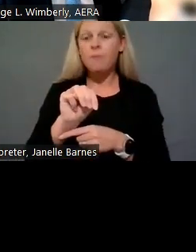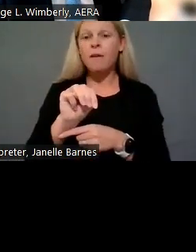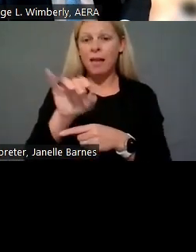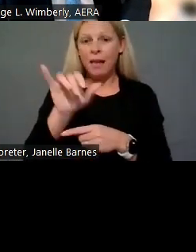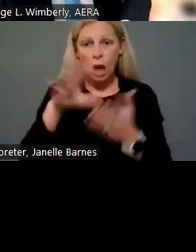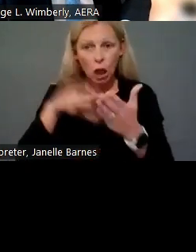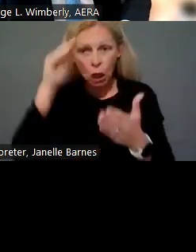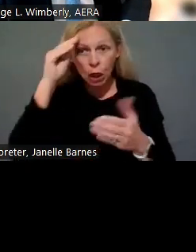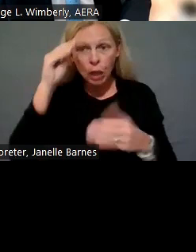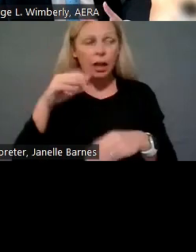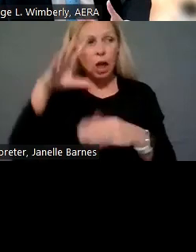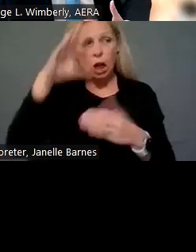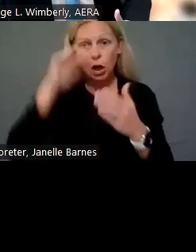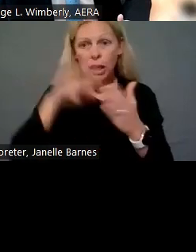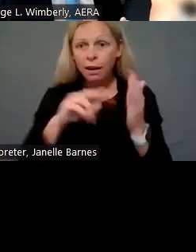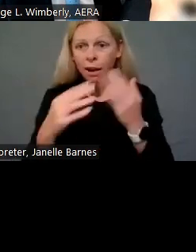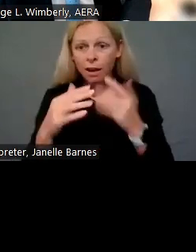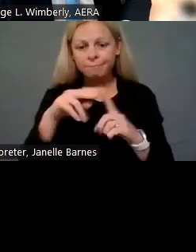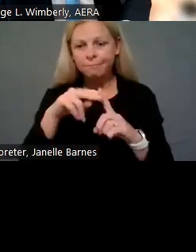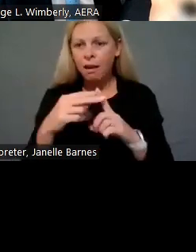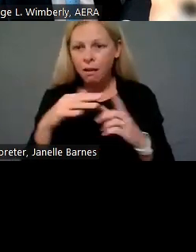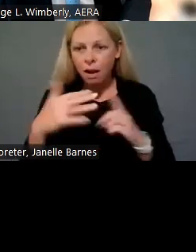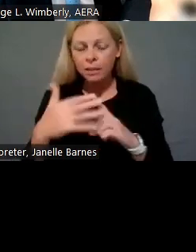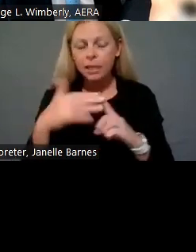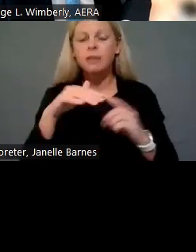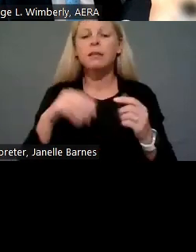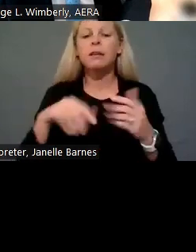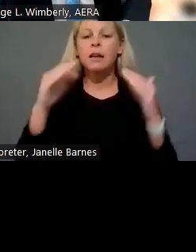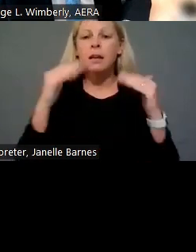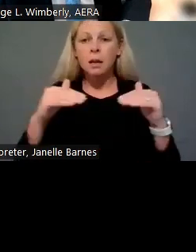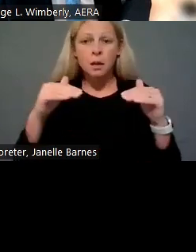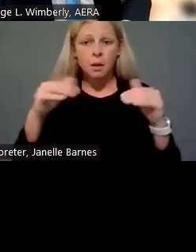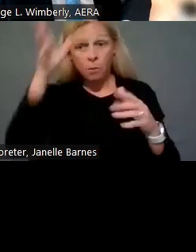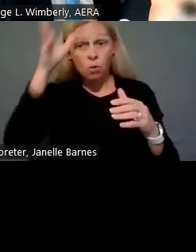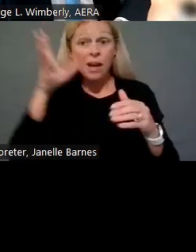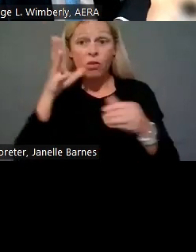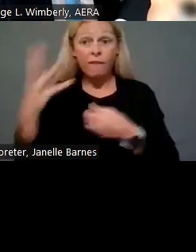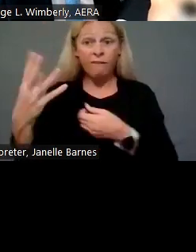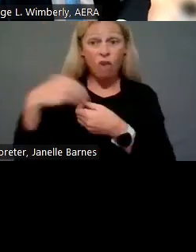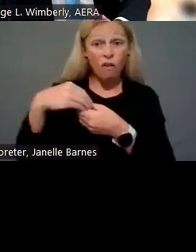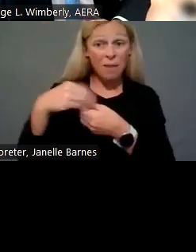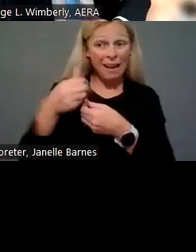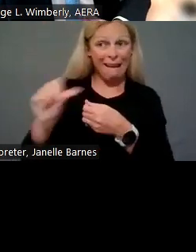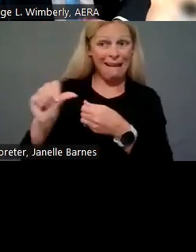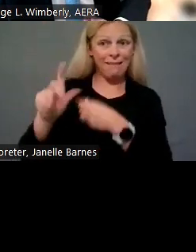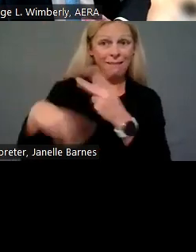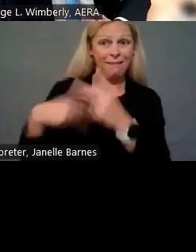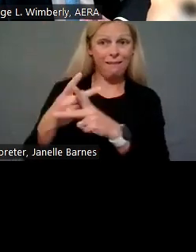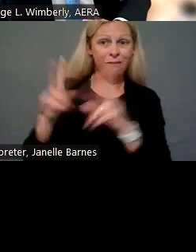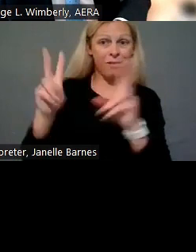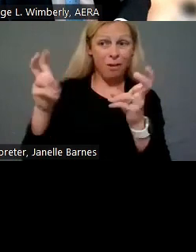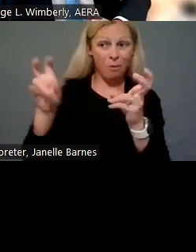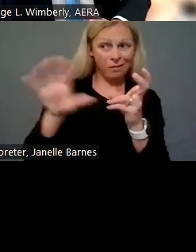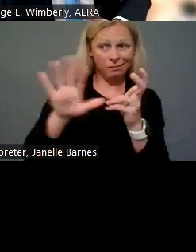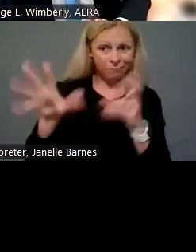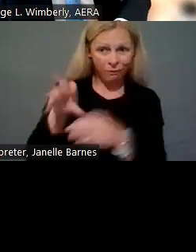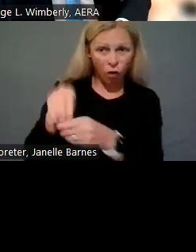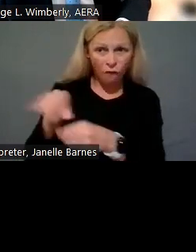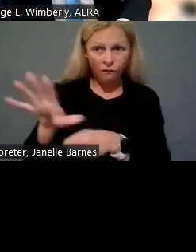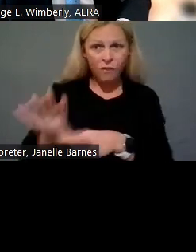learning context, topics around parental involvement. Again, not only from the